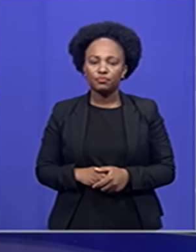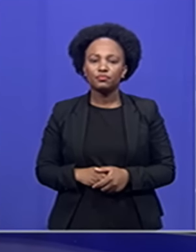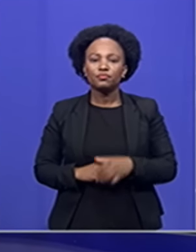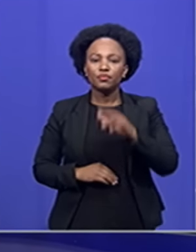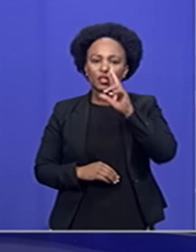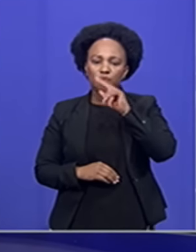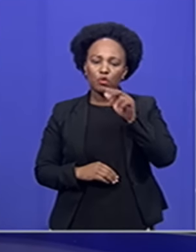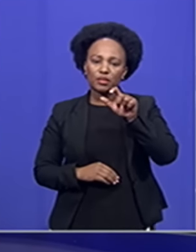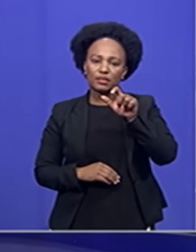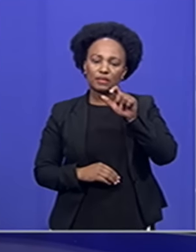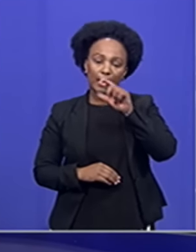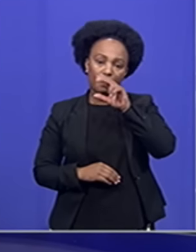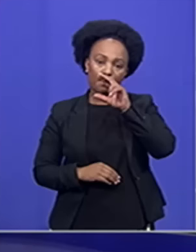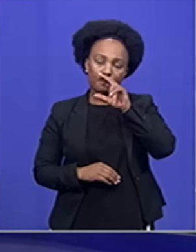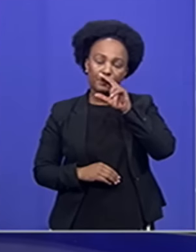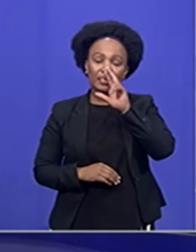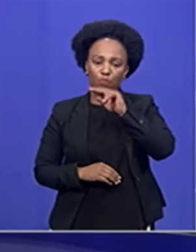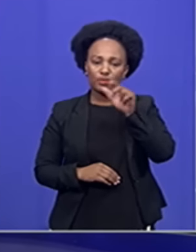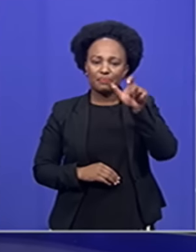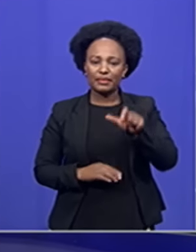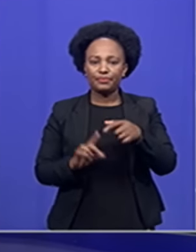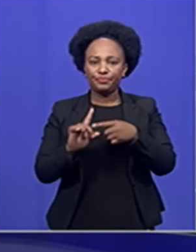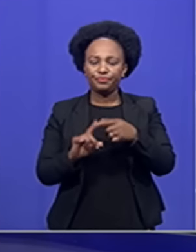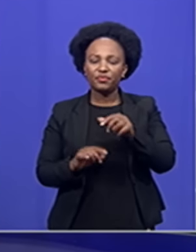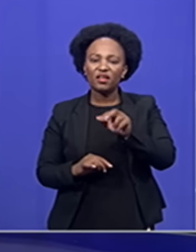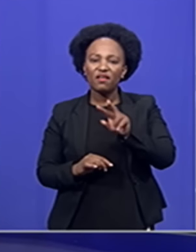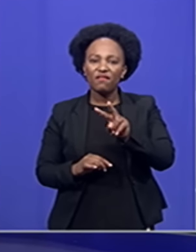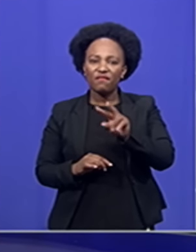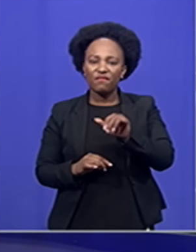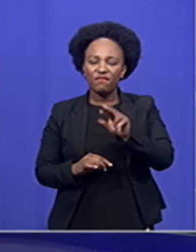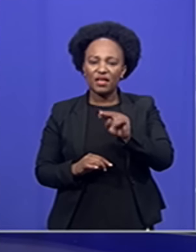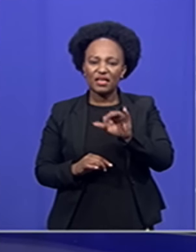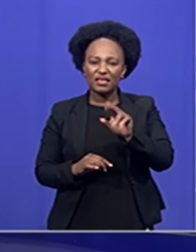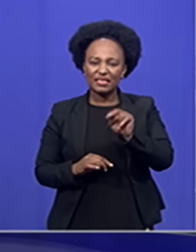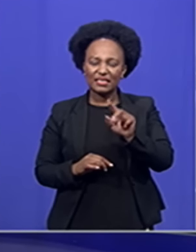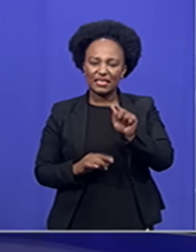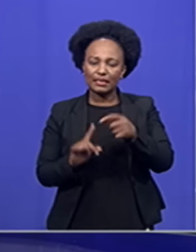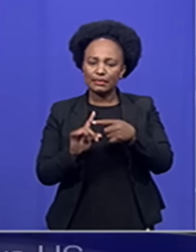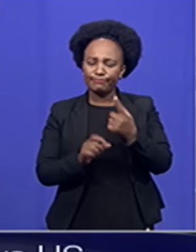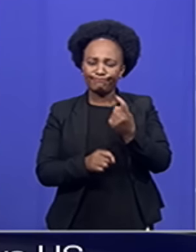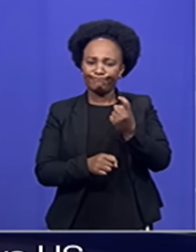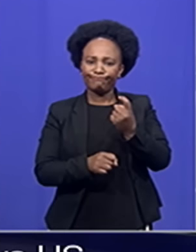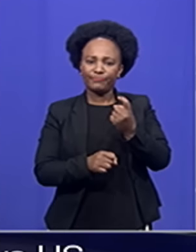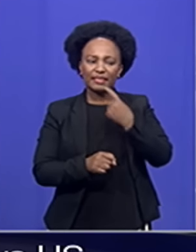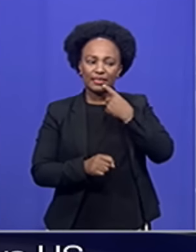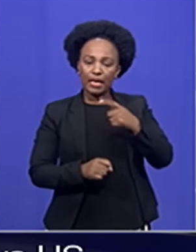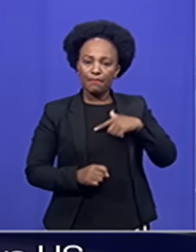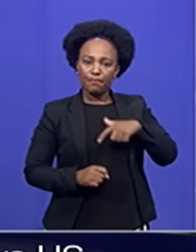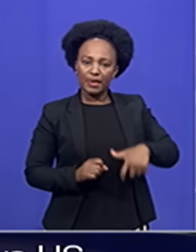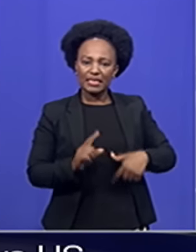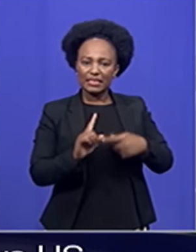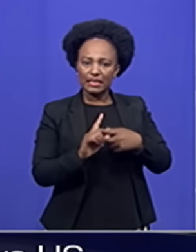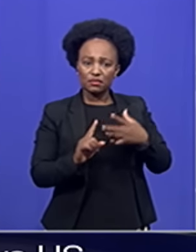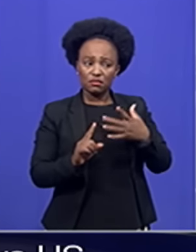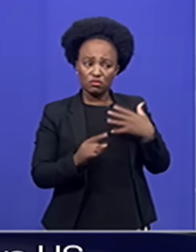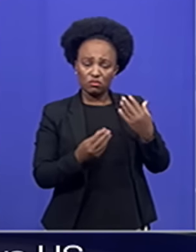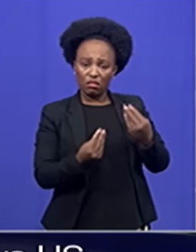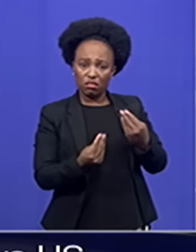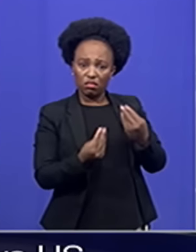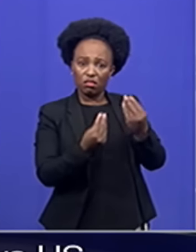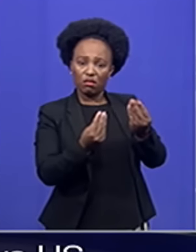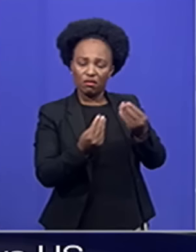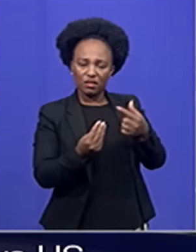Moleledi wa mopresidente Vincent Makwenya o re ba ganane le tšhišinyo ya tše dingwe tša dikemedi ya gore mopresidente Cyril Ramaphosa a neeletše